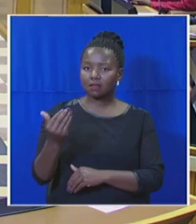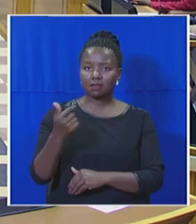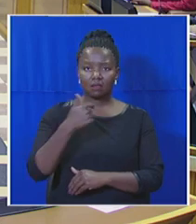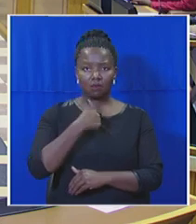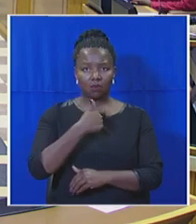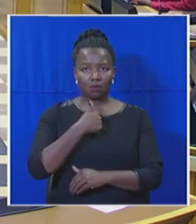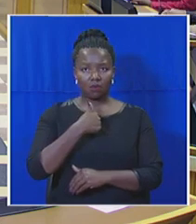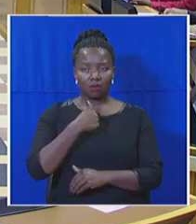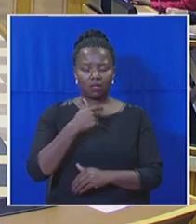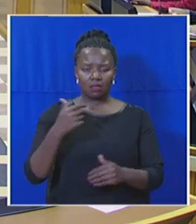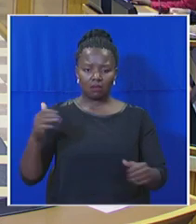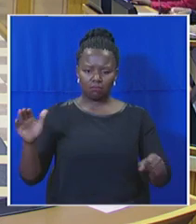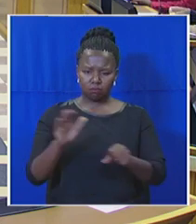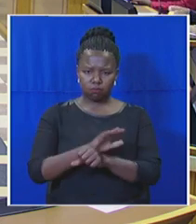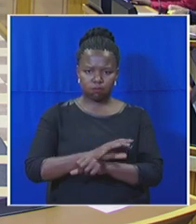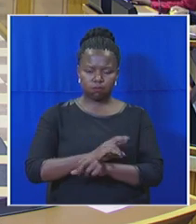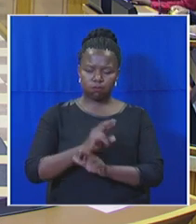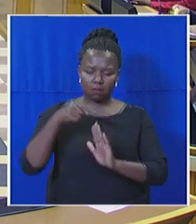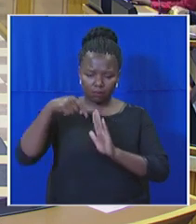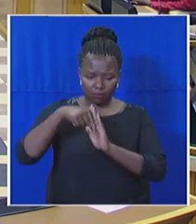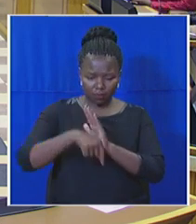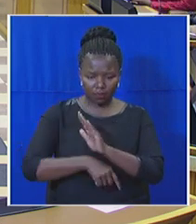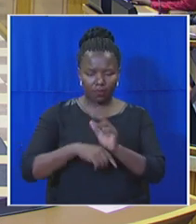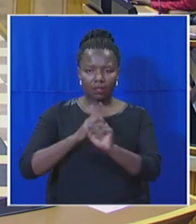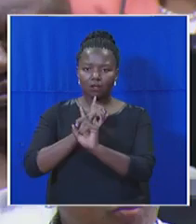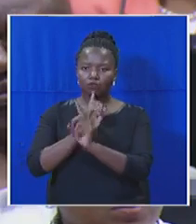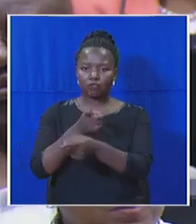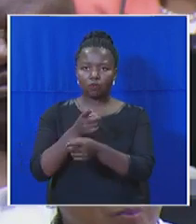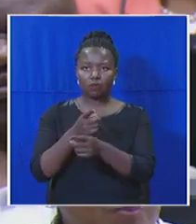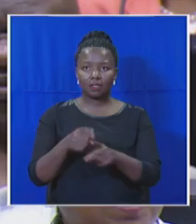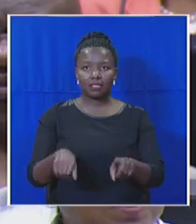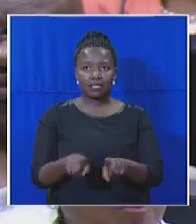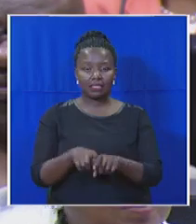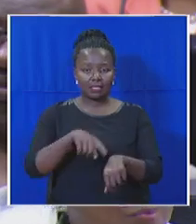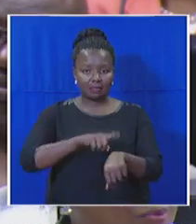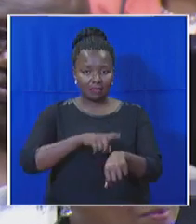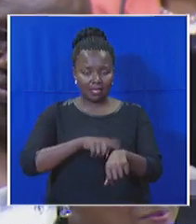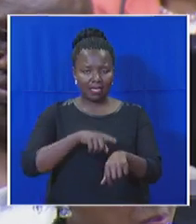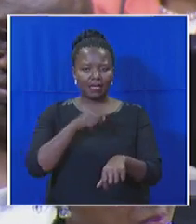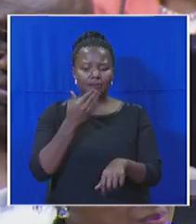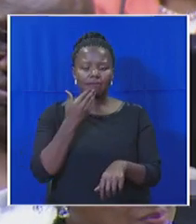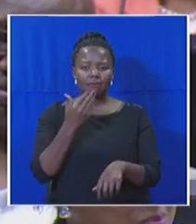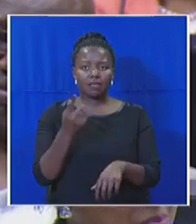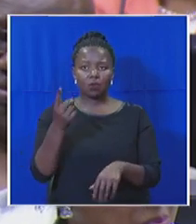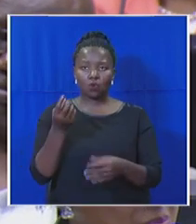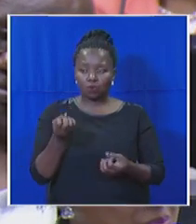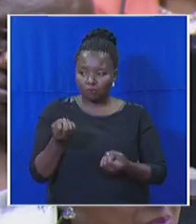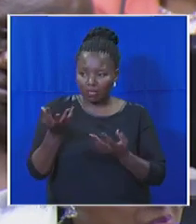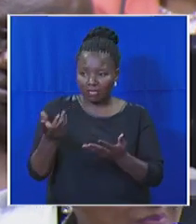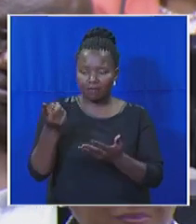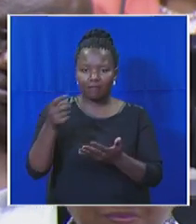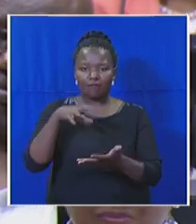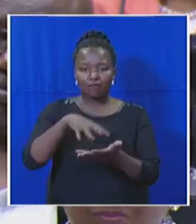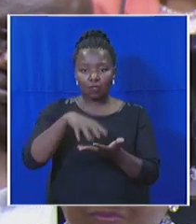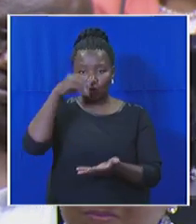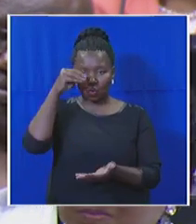comprehensive reply. Once again, thank you very much for granting our students a 0% increase